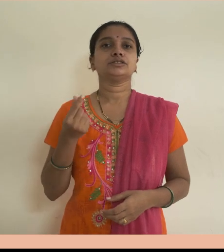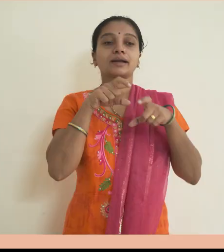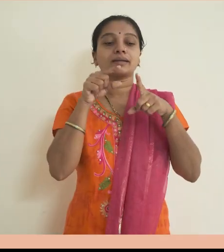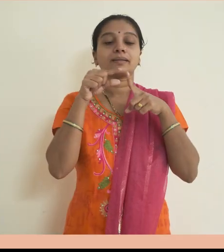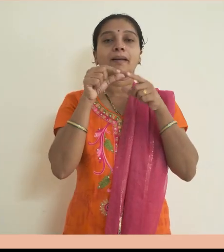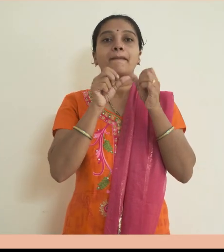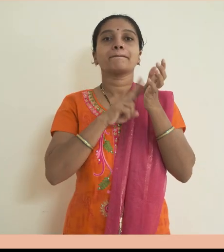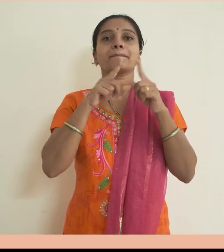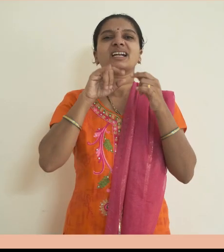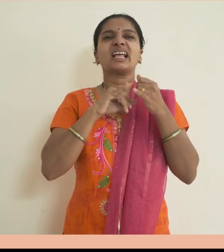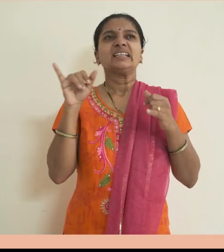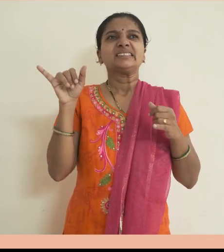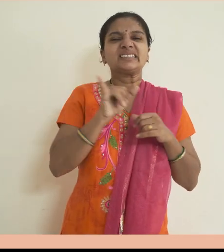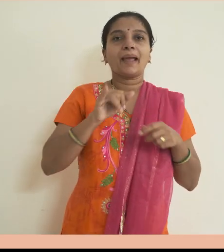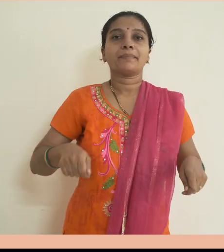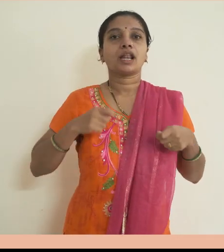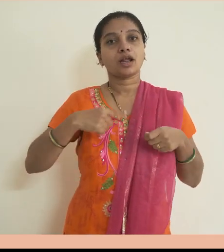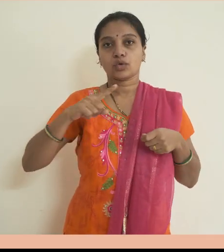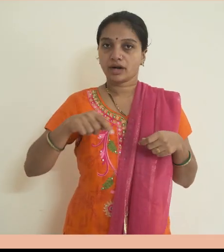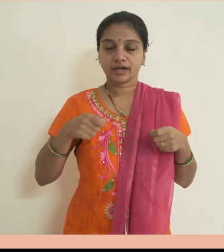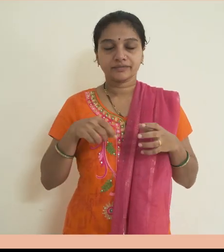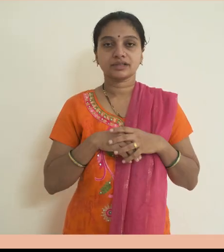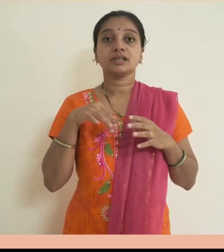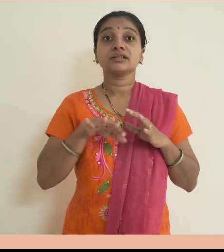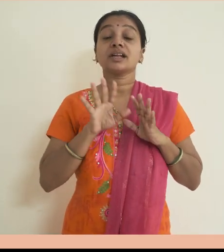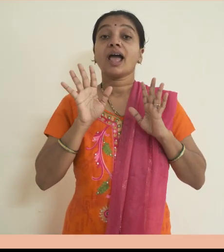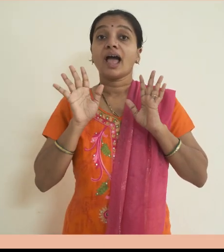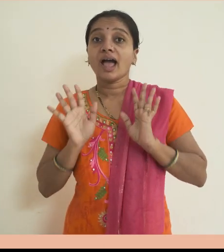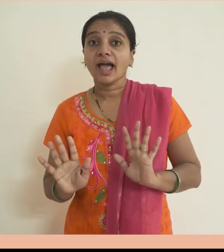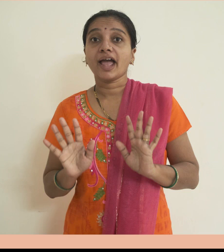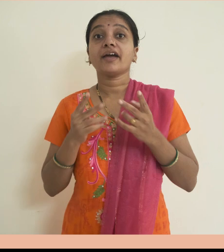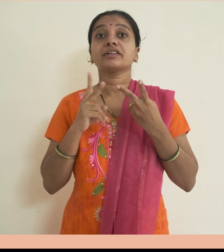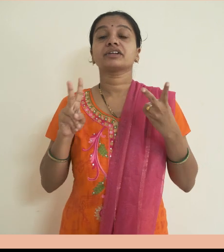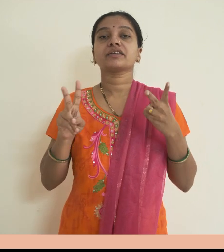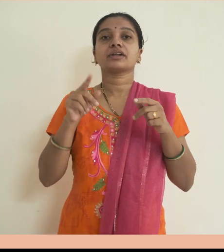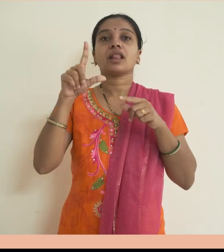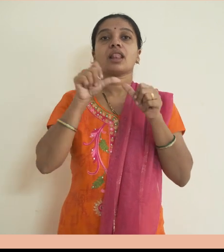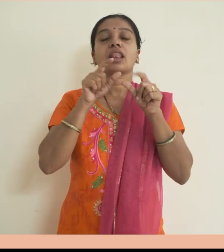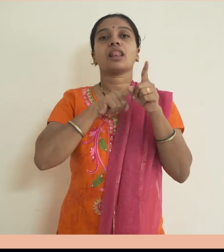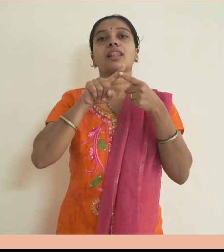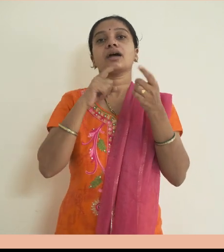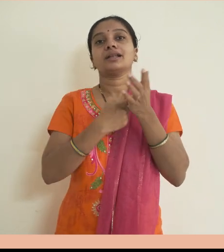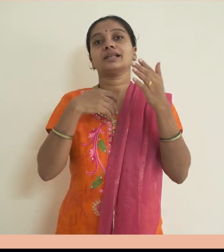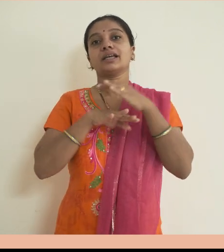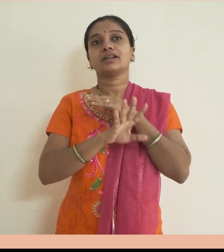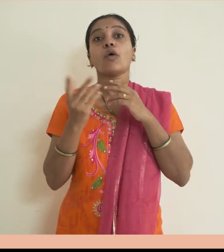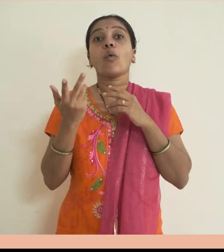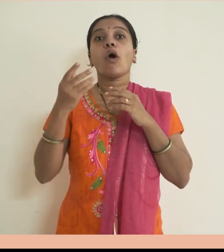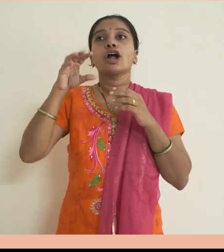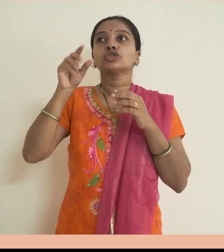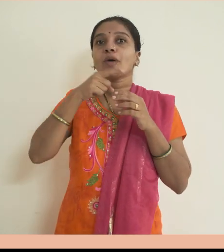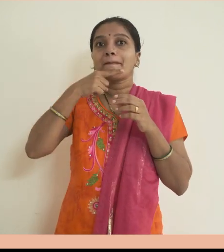Period panties. They look like regular underwear except they have a special absorbent layer which